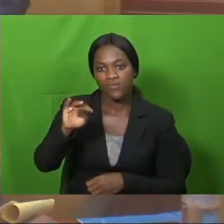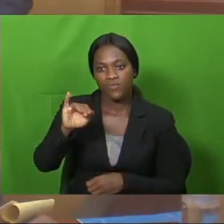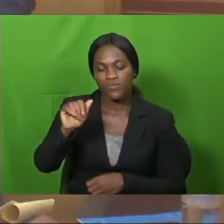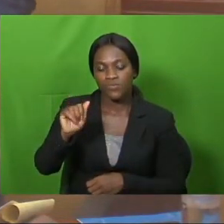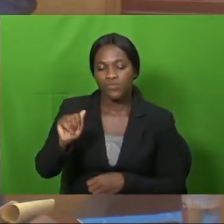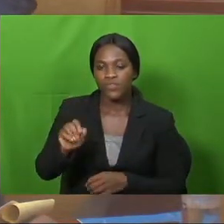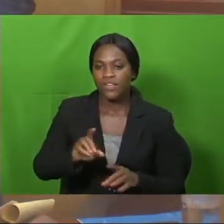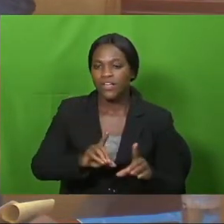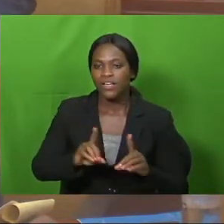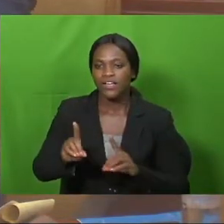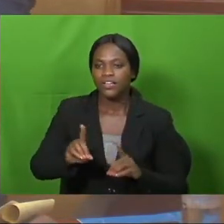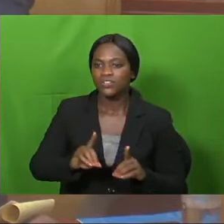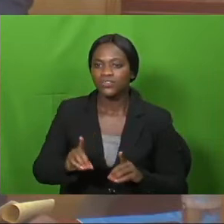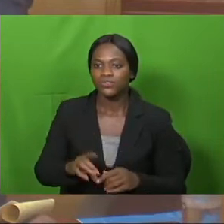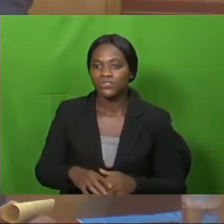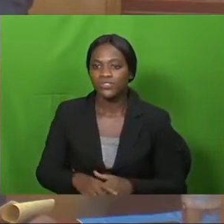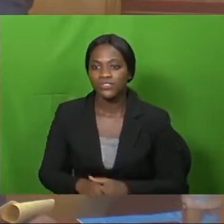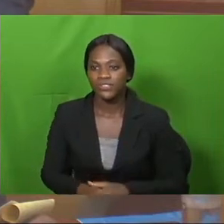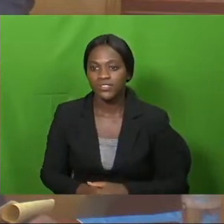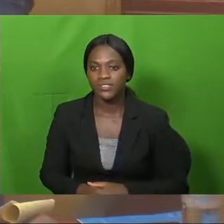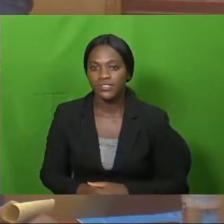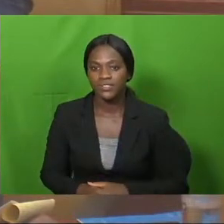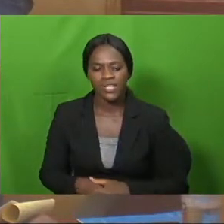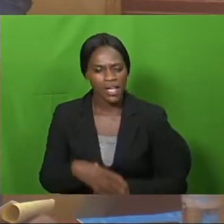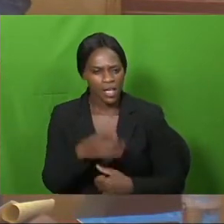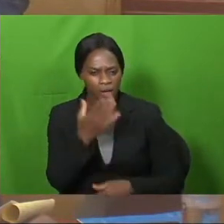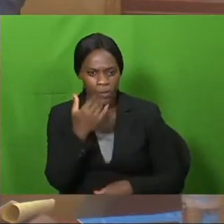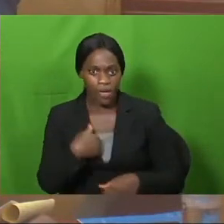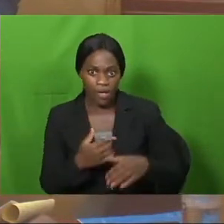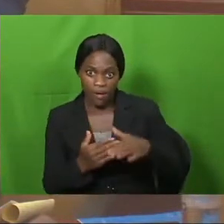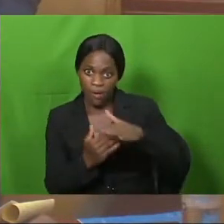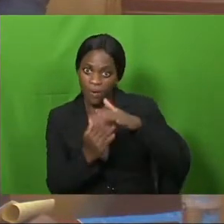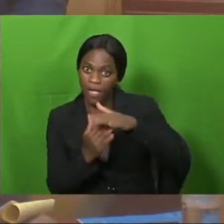Please, why you have a point of order? Okay.